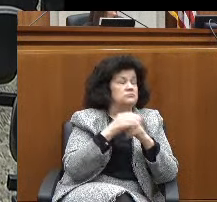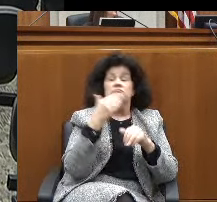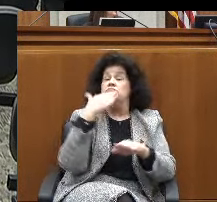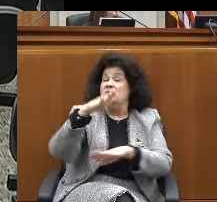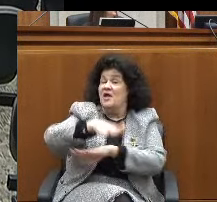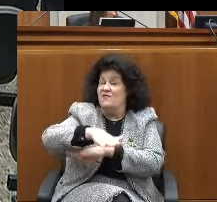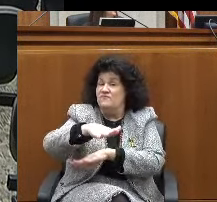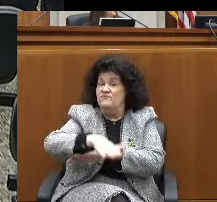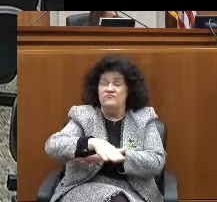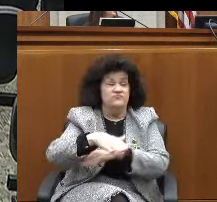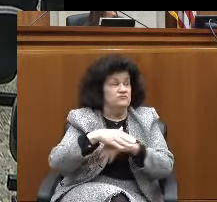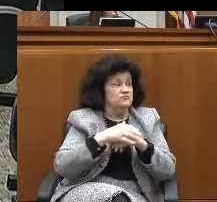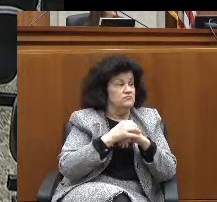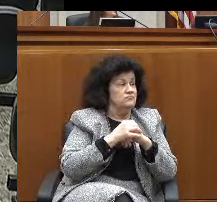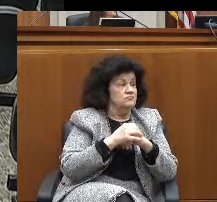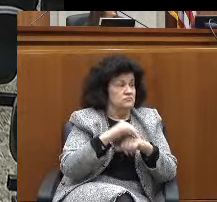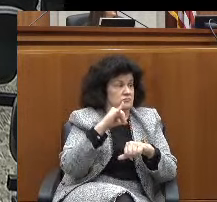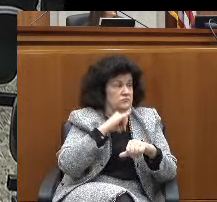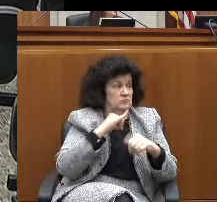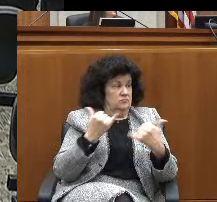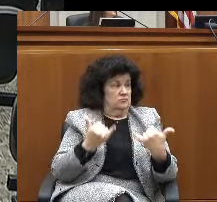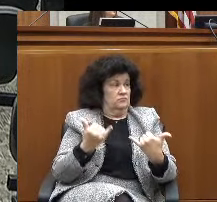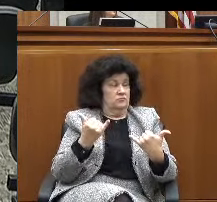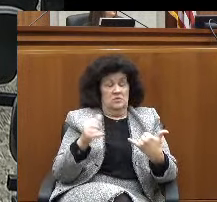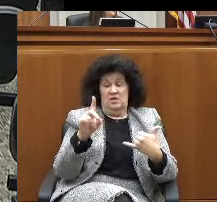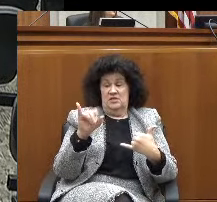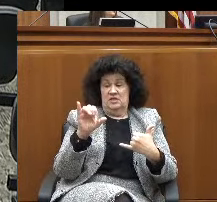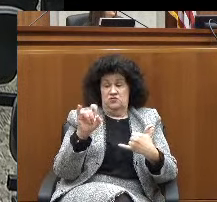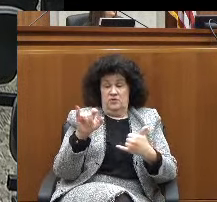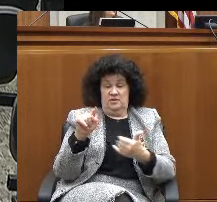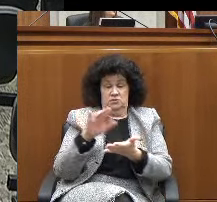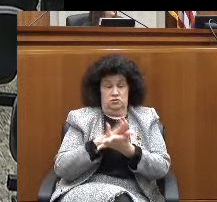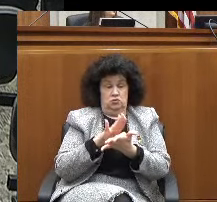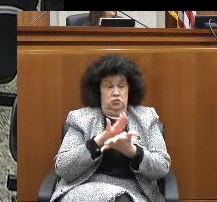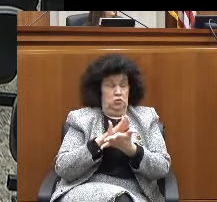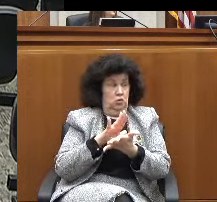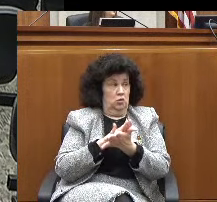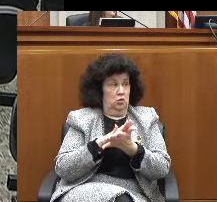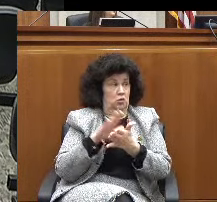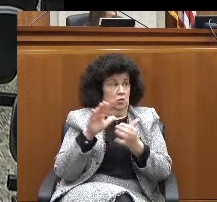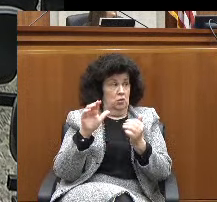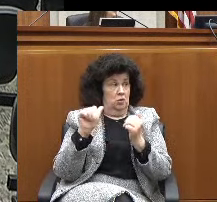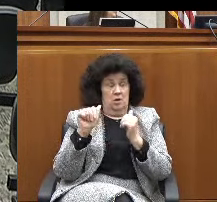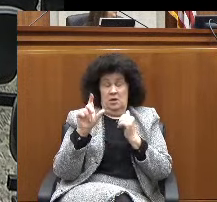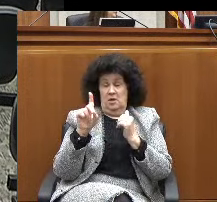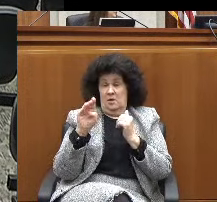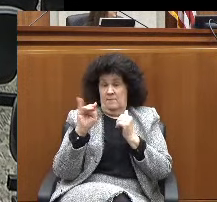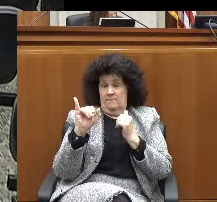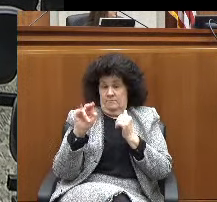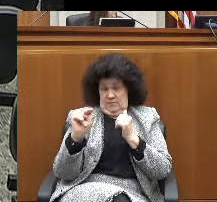Good afternoon. I am currently the district school health administrator for the Tangipahoa Parish School Board.